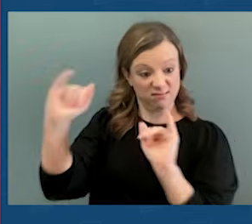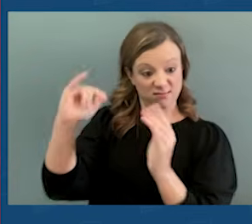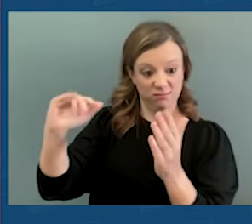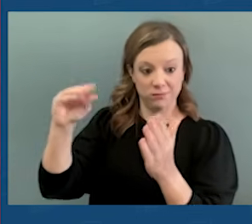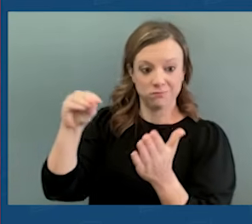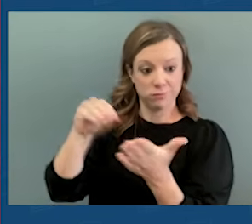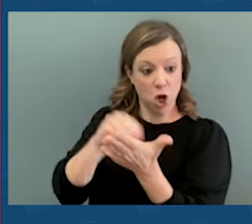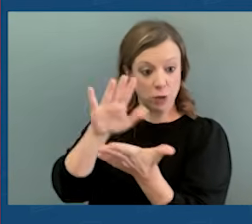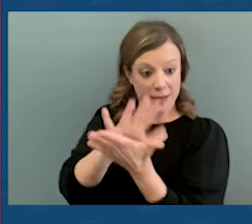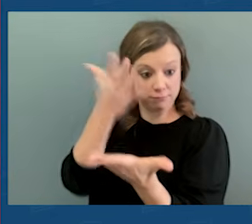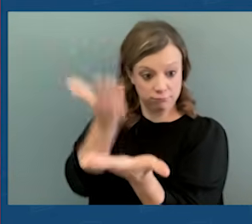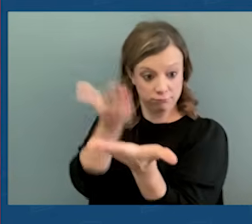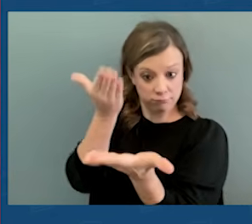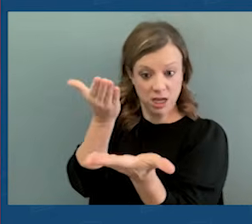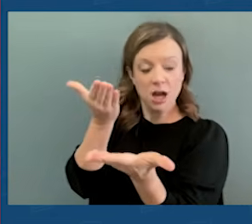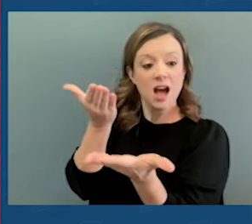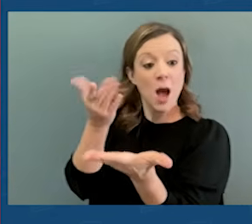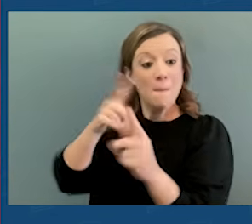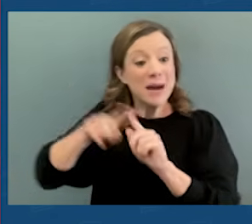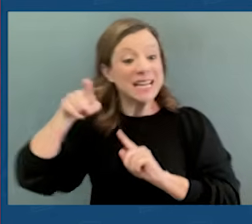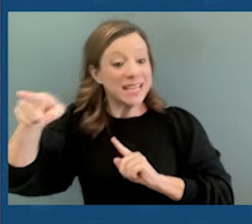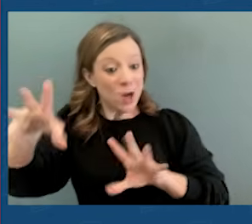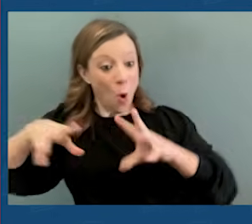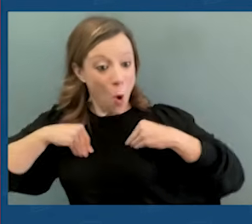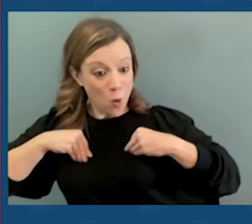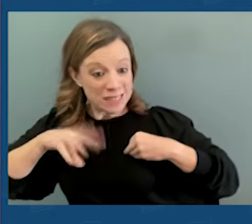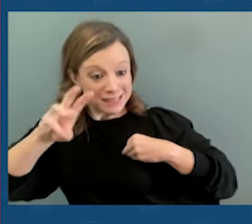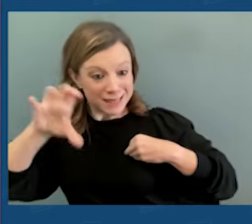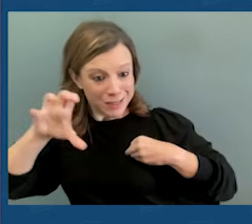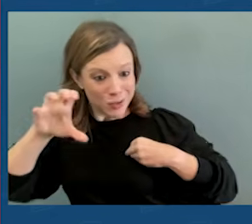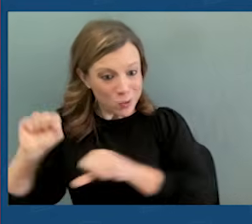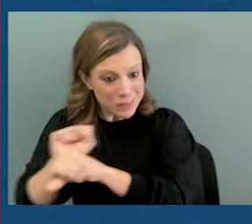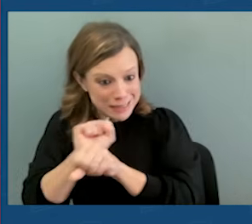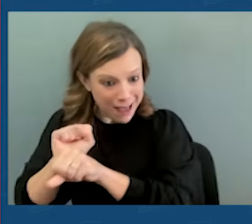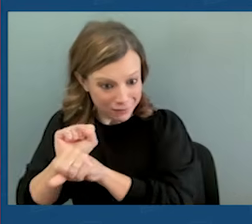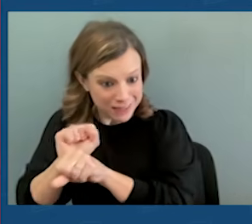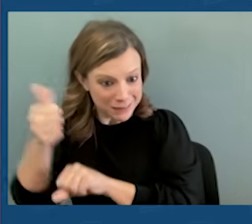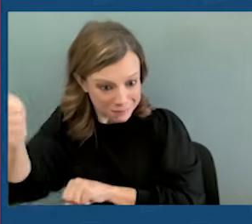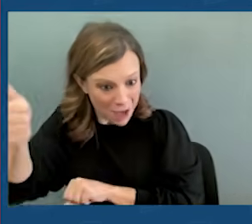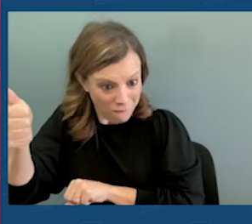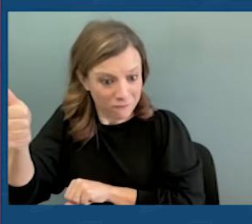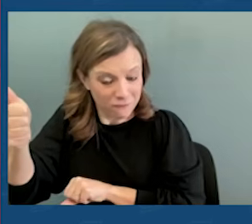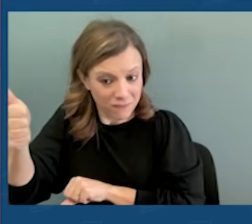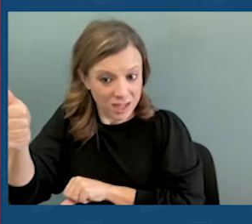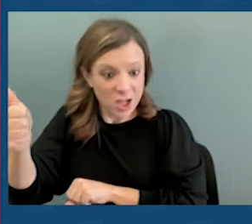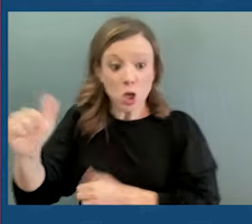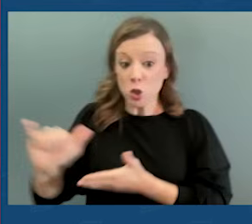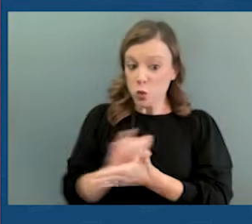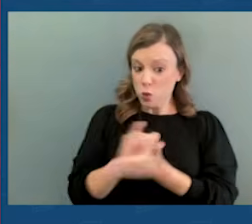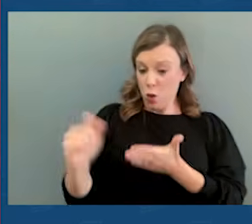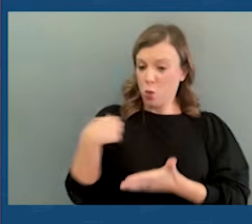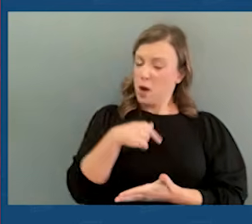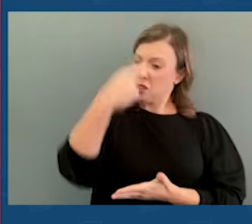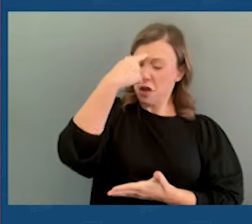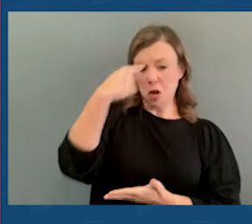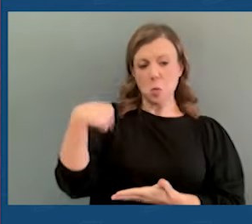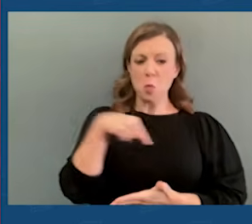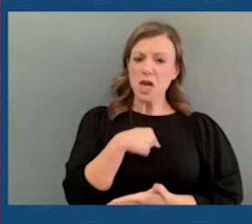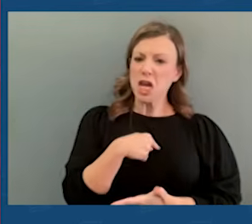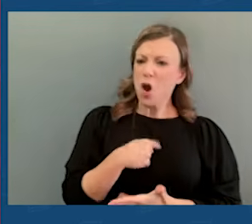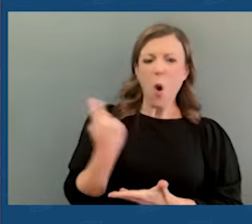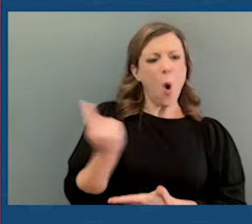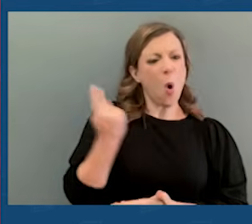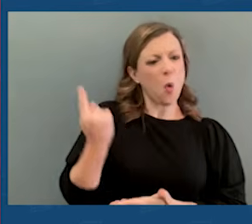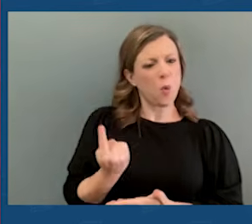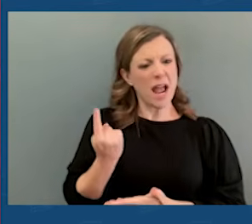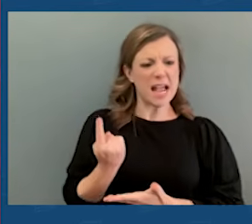over 600 slaves. Now, in New York, we like to think we're on the right side of this. You know, slavery